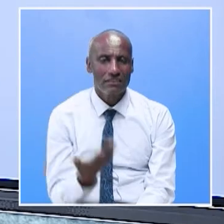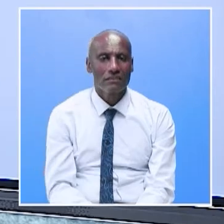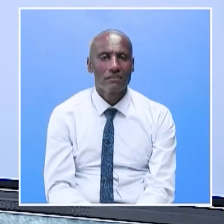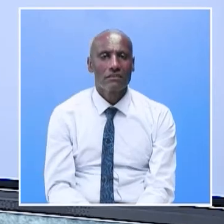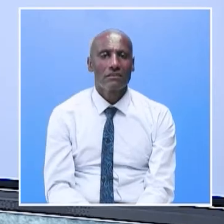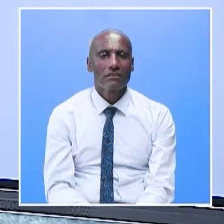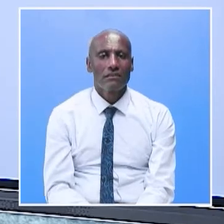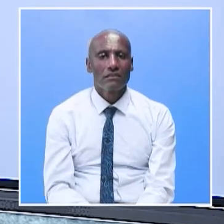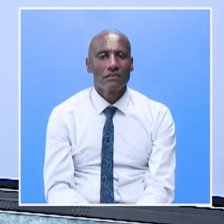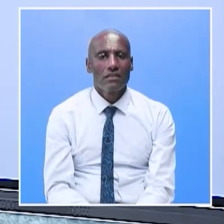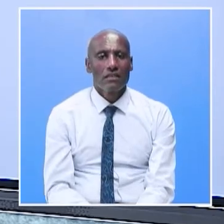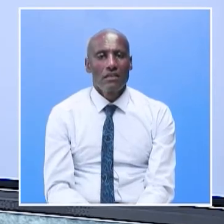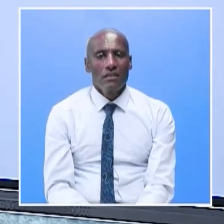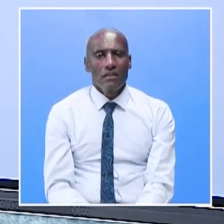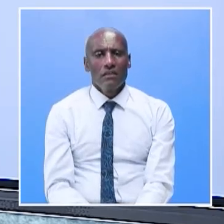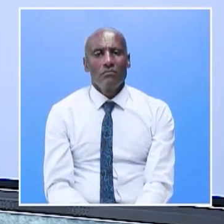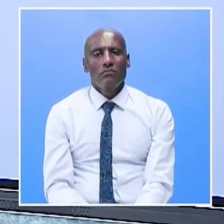silent, quiet.